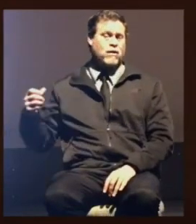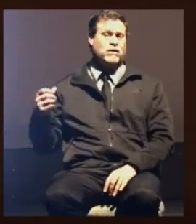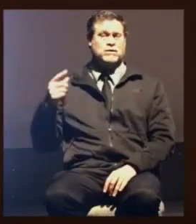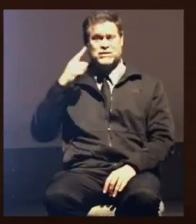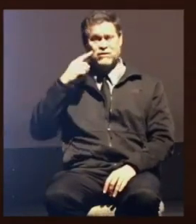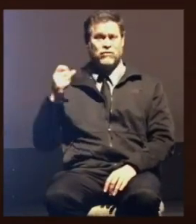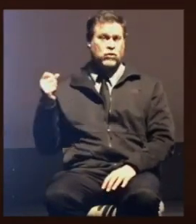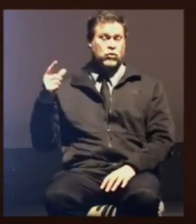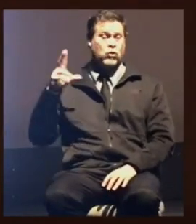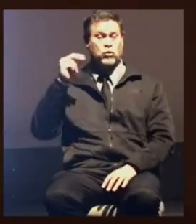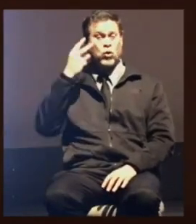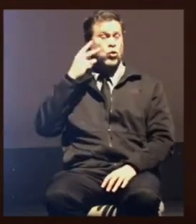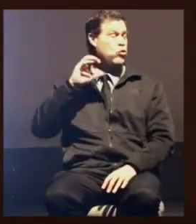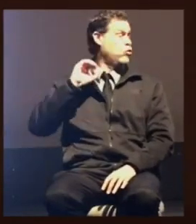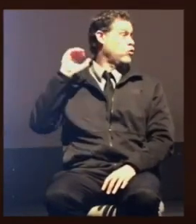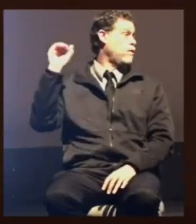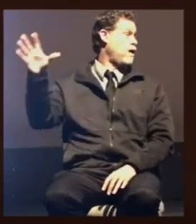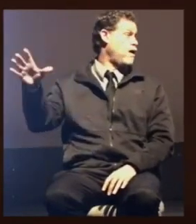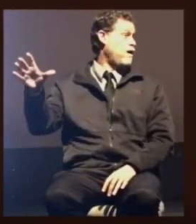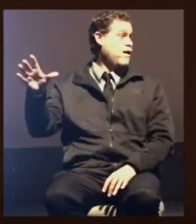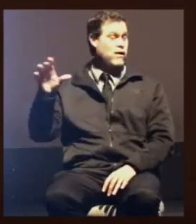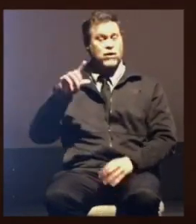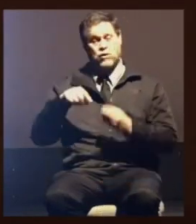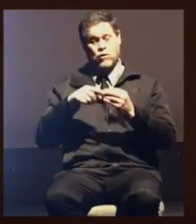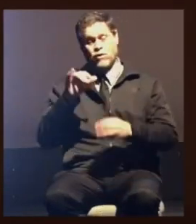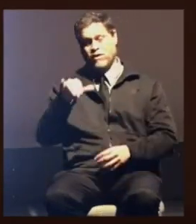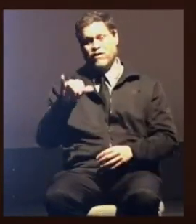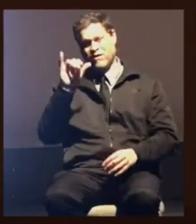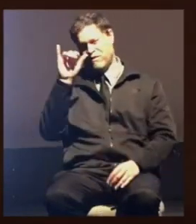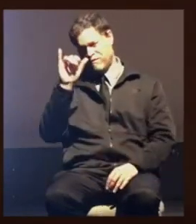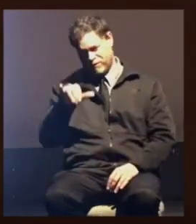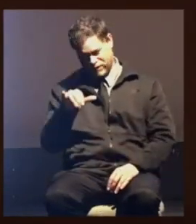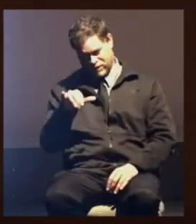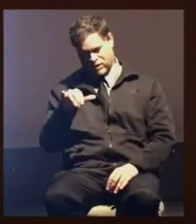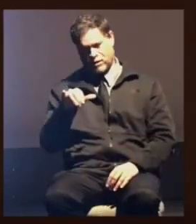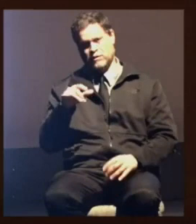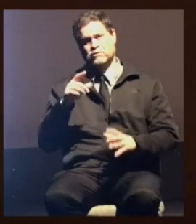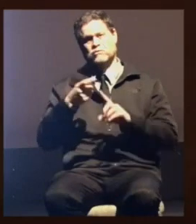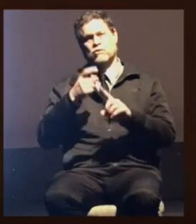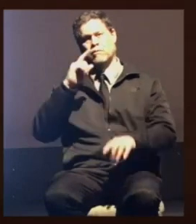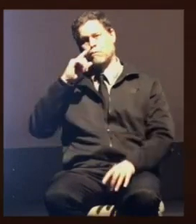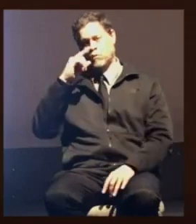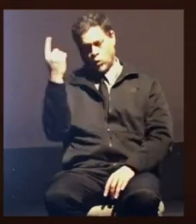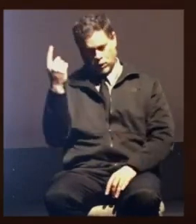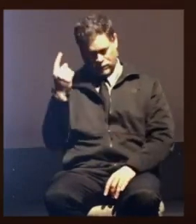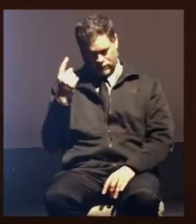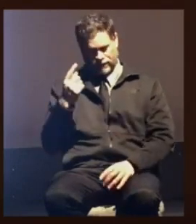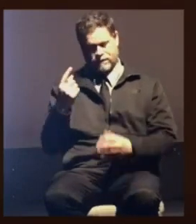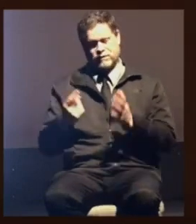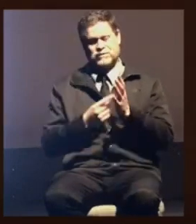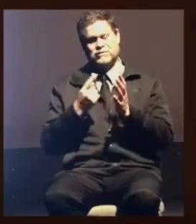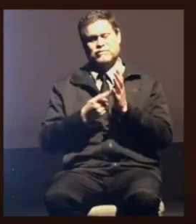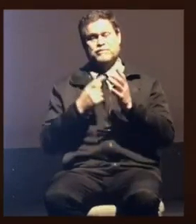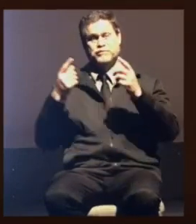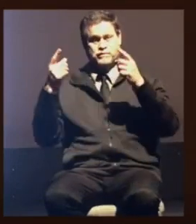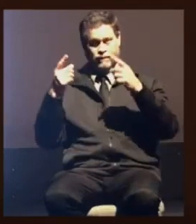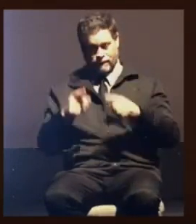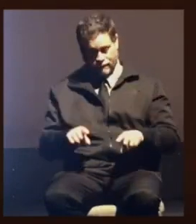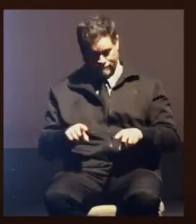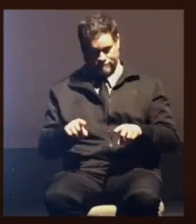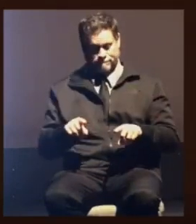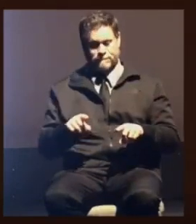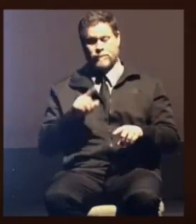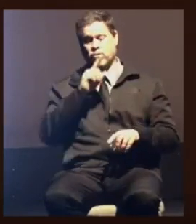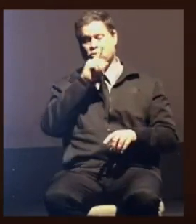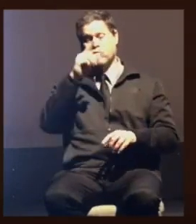they can throw a no-look pass and all that. That comes out of boredom. And that, sometimes that happens, but I